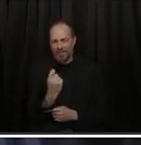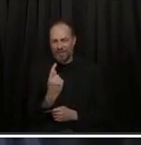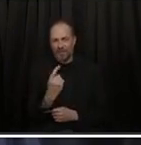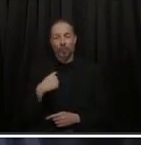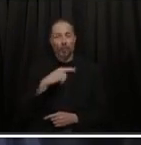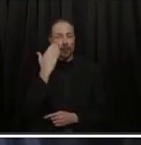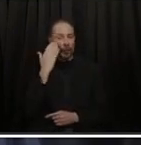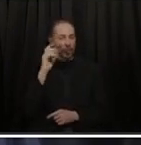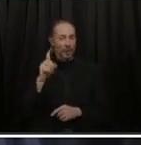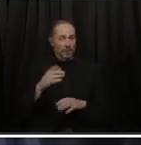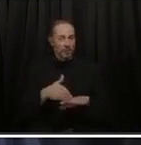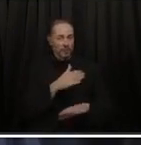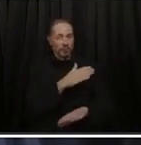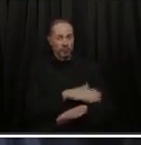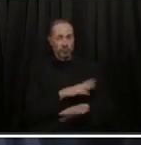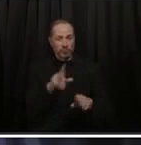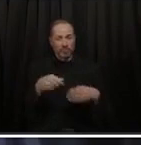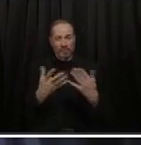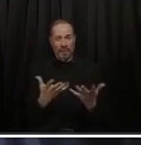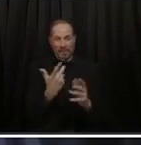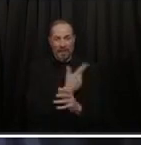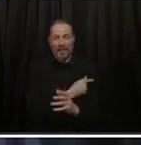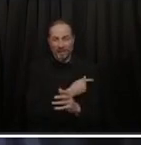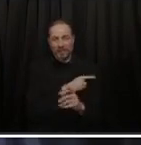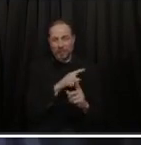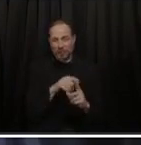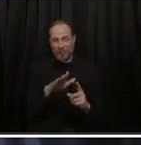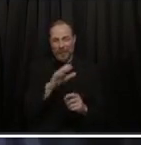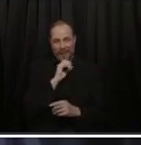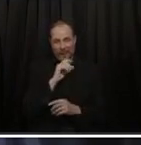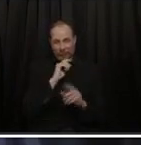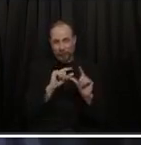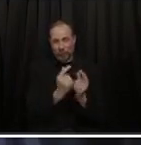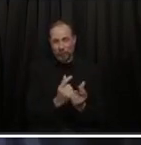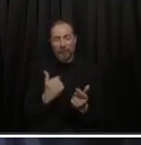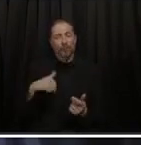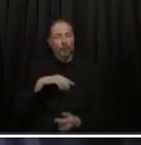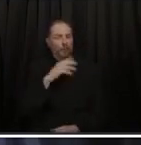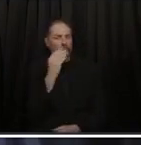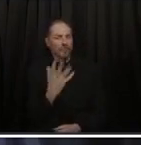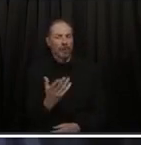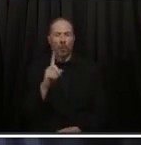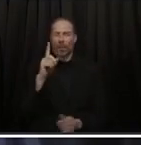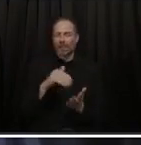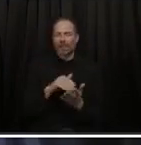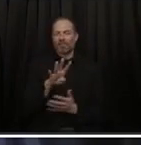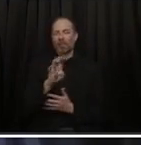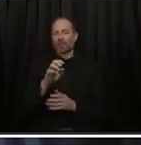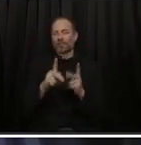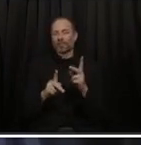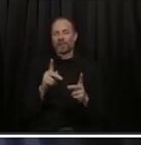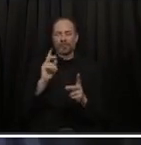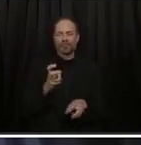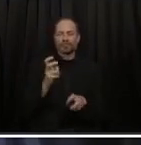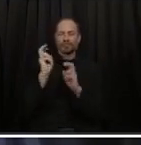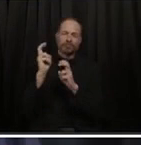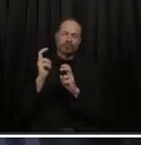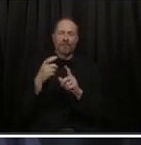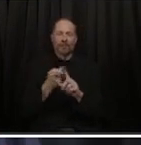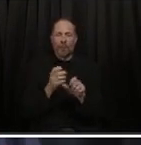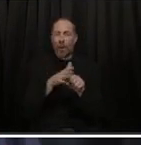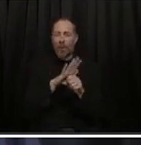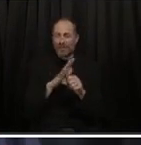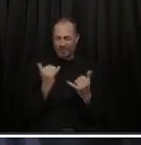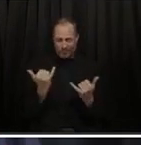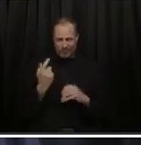even better. We will do even better. Update of where we are, 1,400 people hospitalized from COVID in Colorado